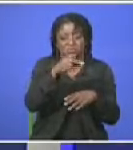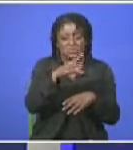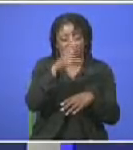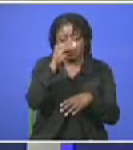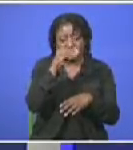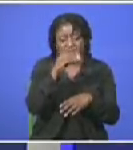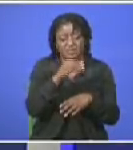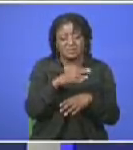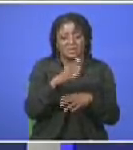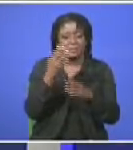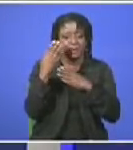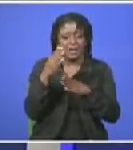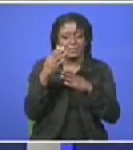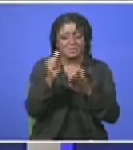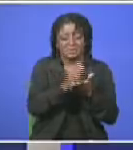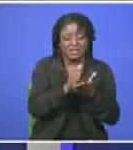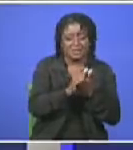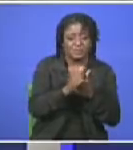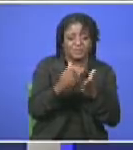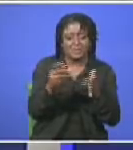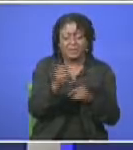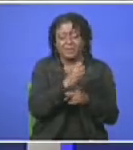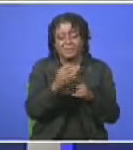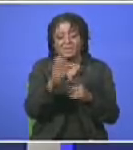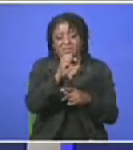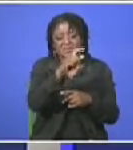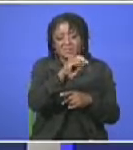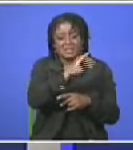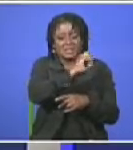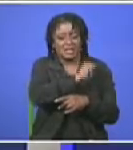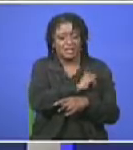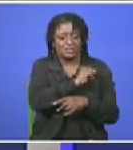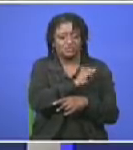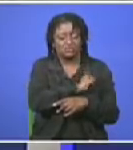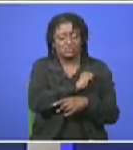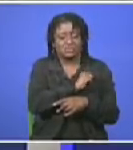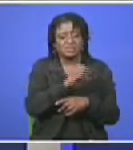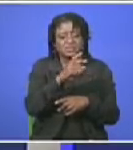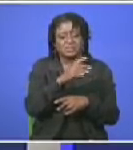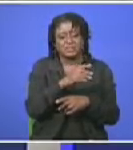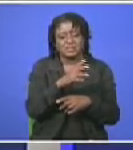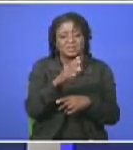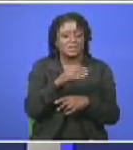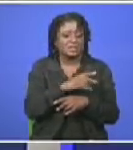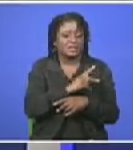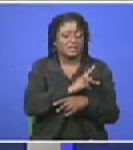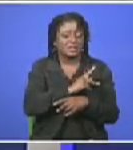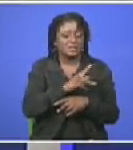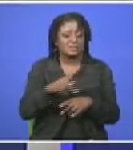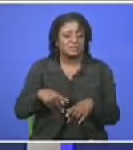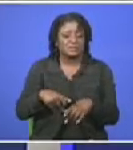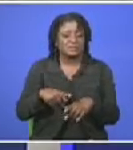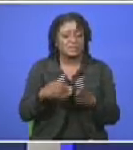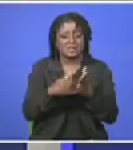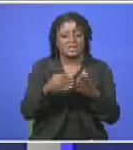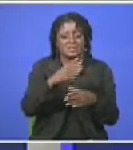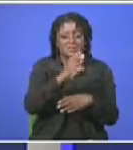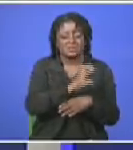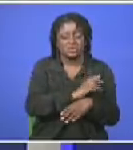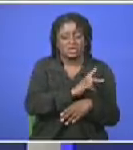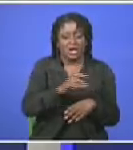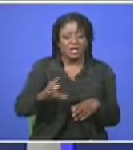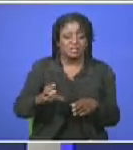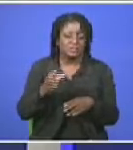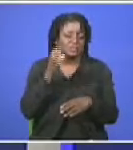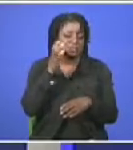win. Bahamas Academy, they got by St. Andrews 8-7. Kingsway falling to Charles W. Saunders 11-6. Prince Will, they went down to St. John's